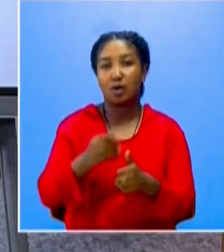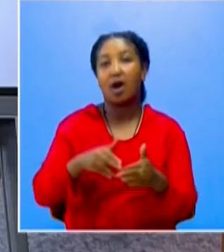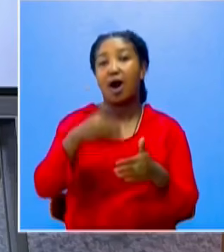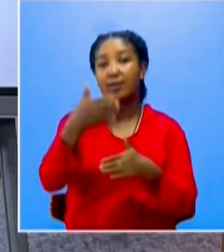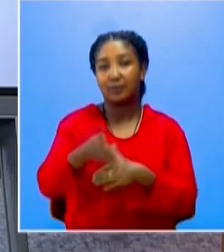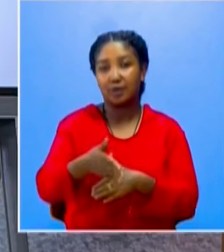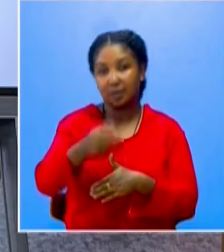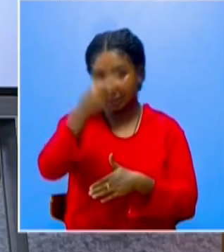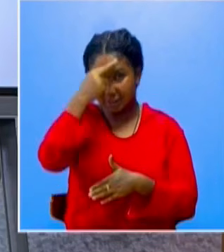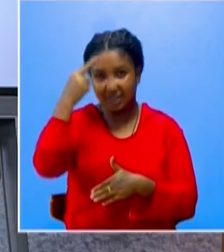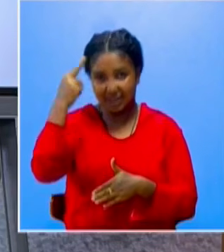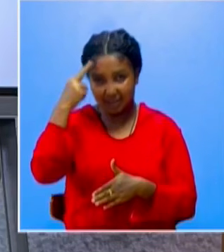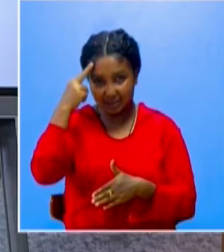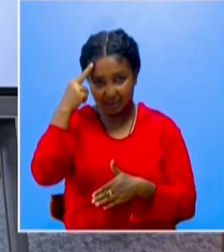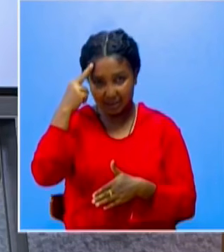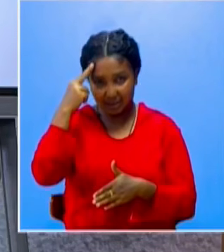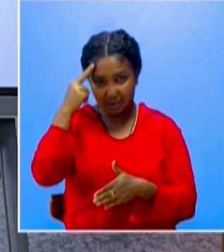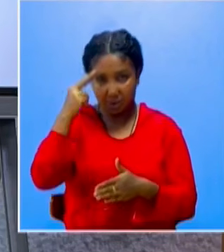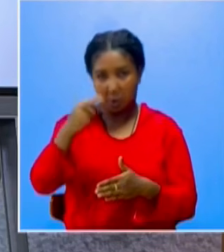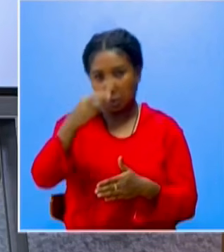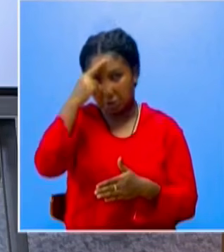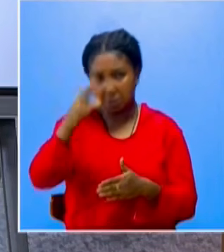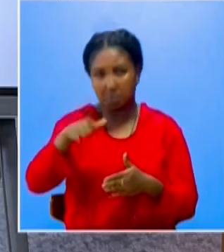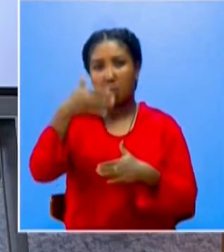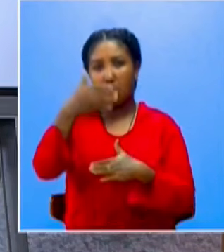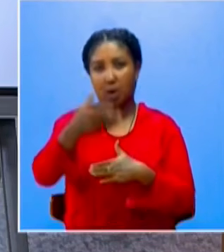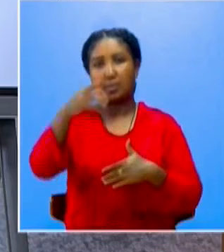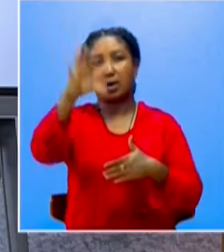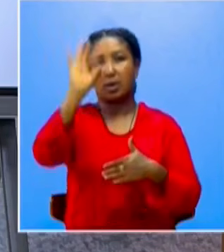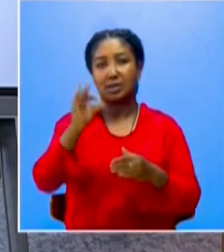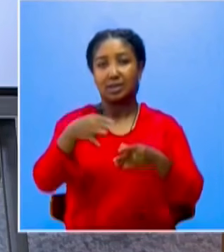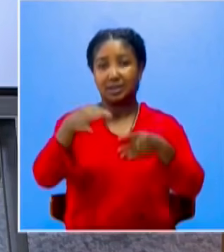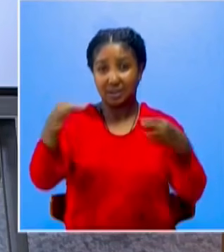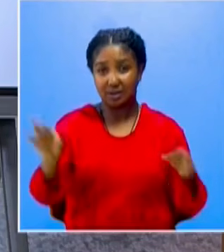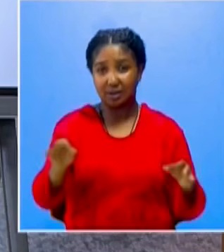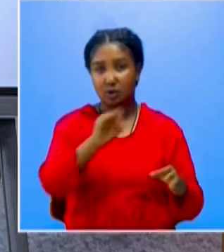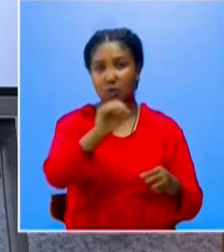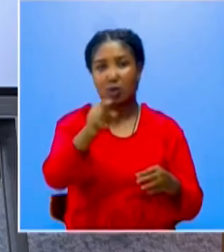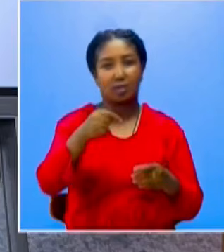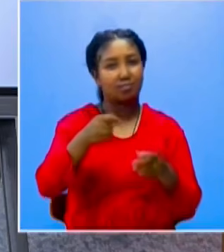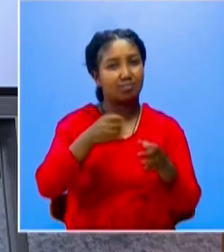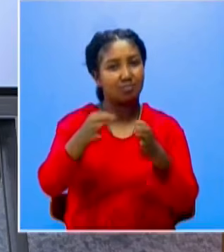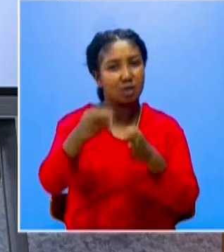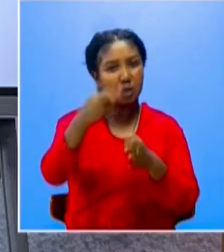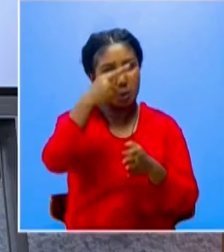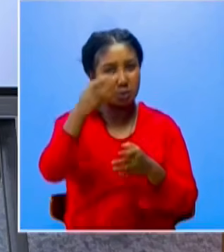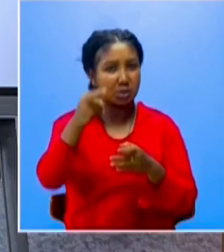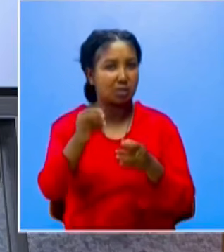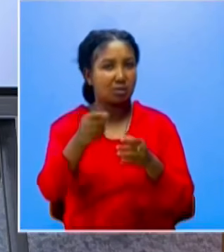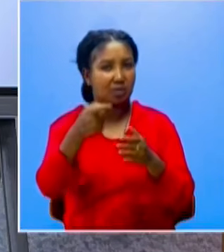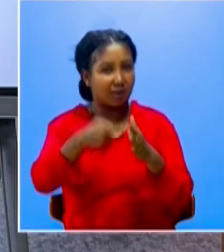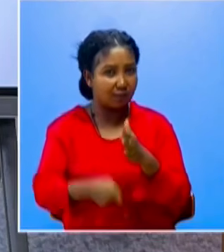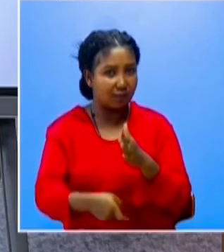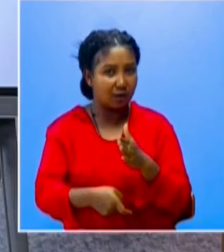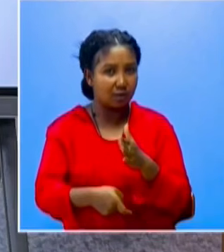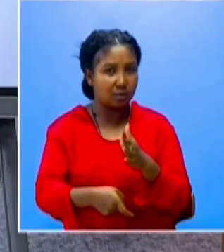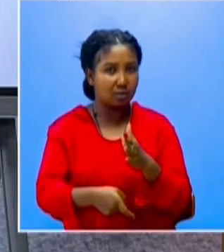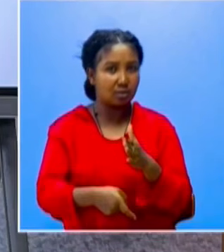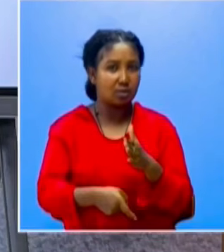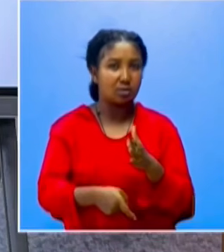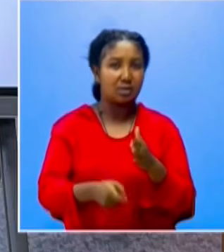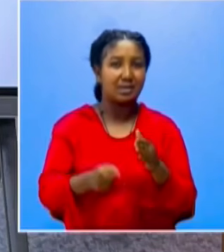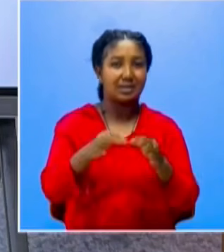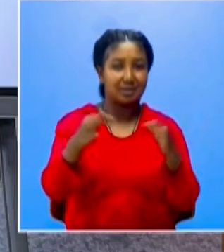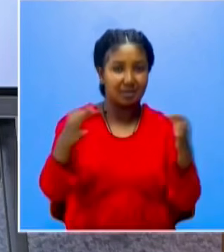after the reason or after the cause. In a sentence, you can tell your cause and effect of